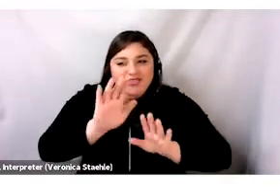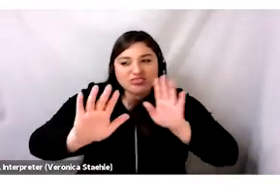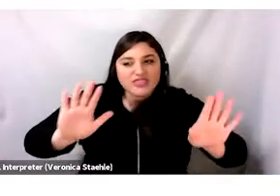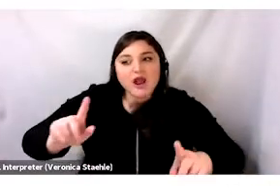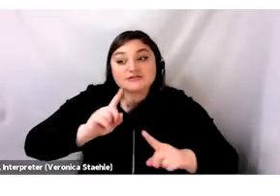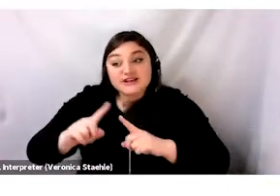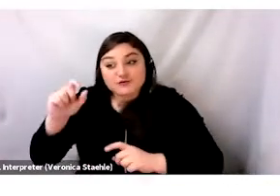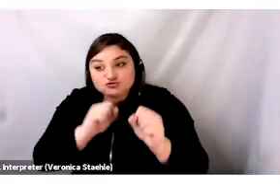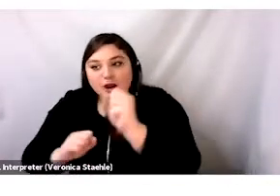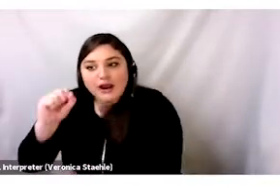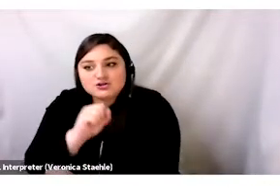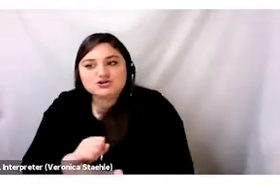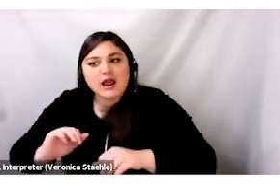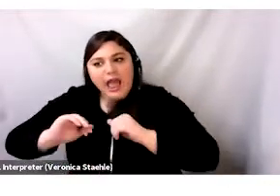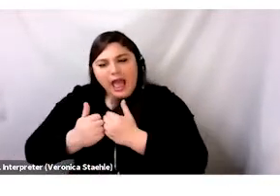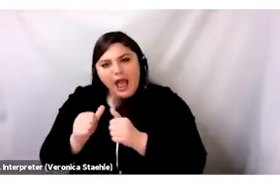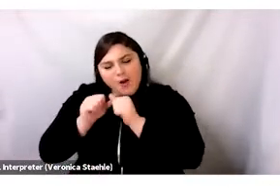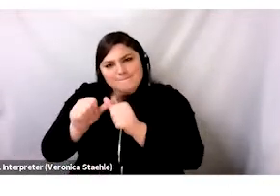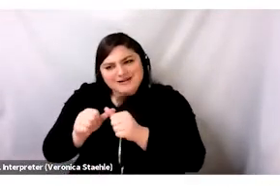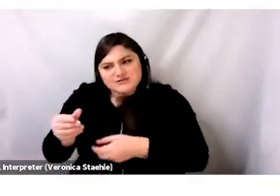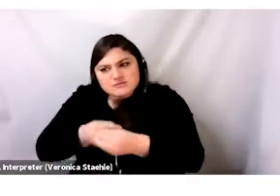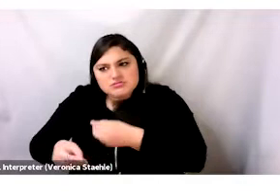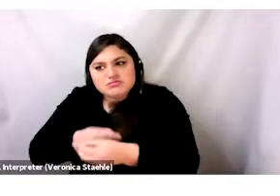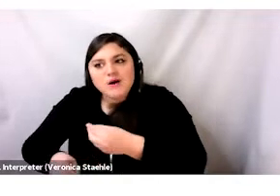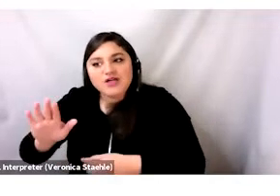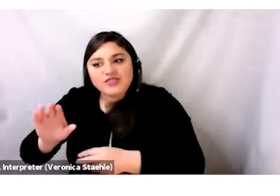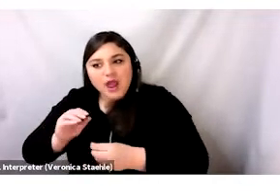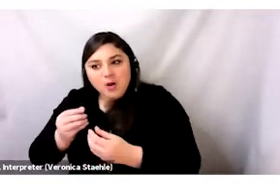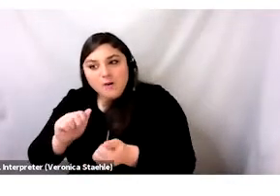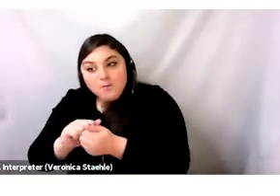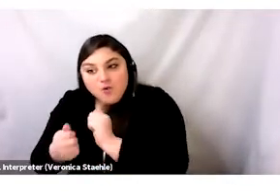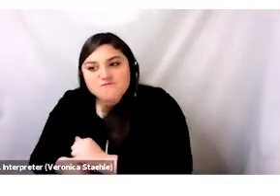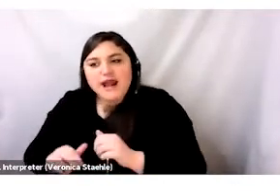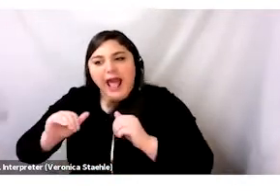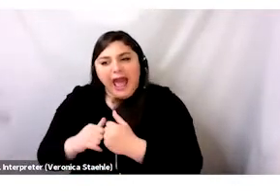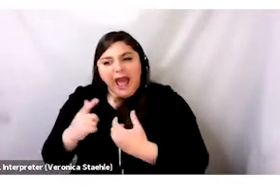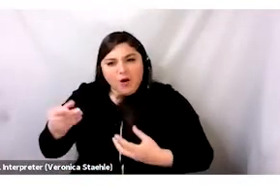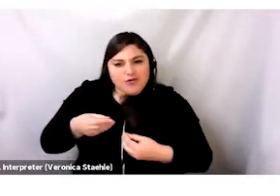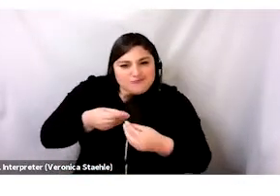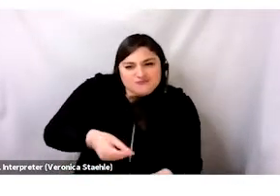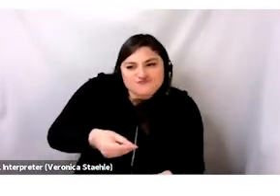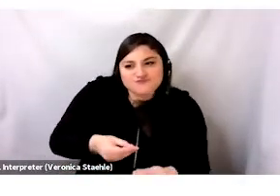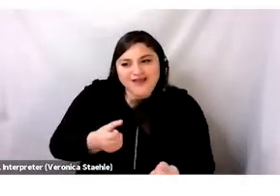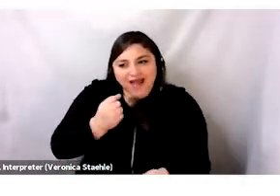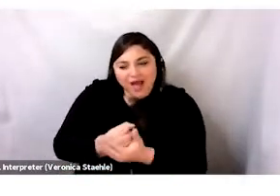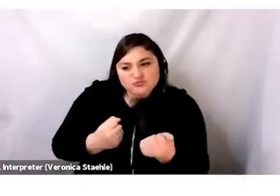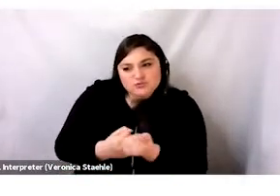for sustaining their movements and learn from the richness and the beauty of their spiritual activism.